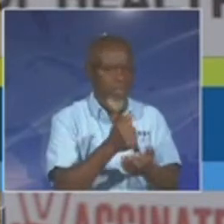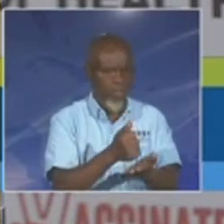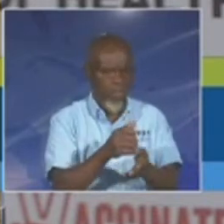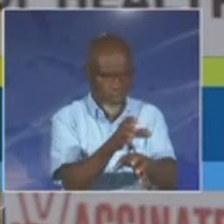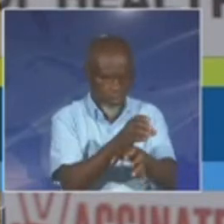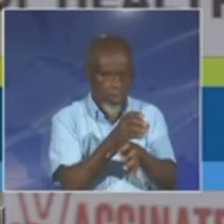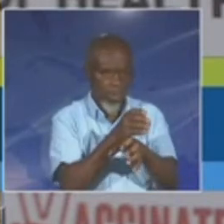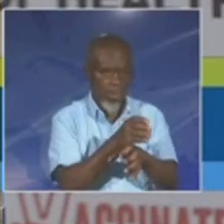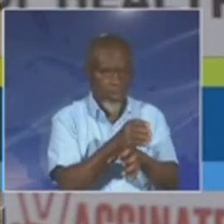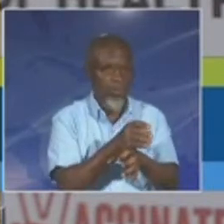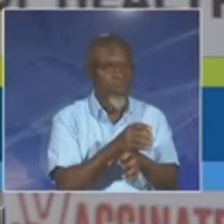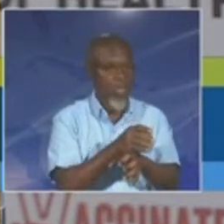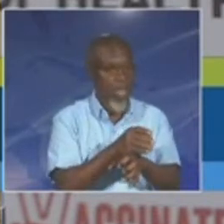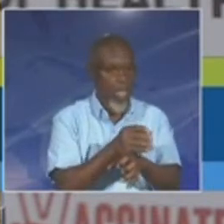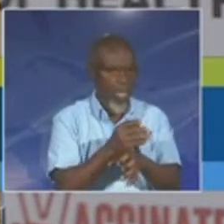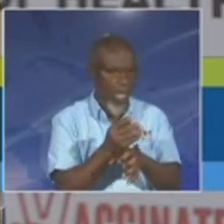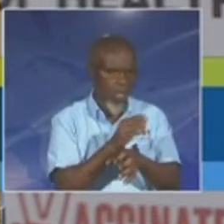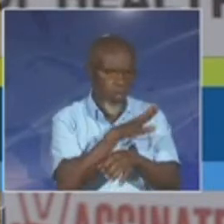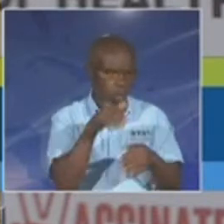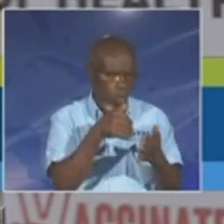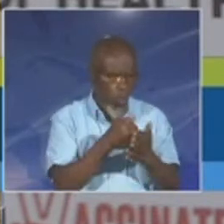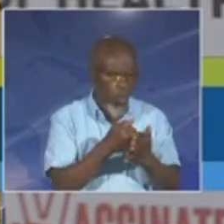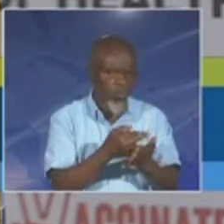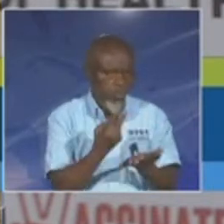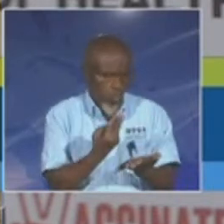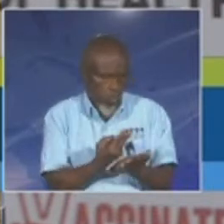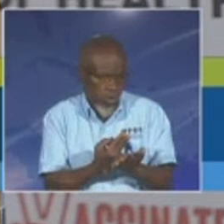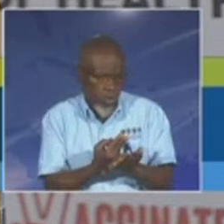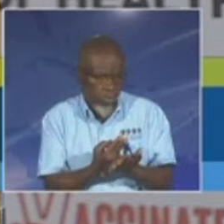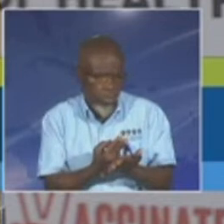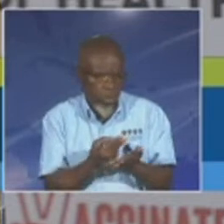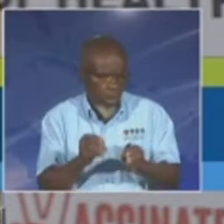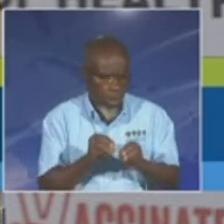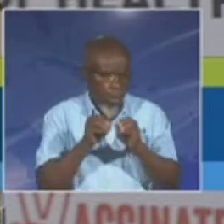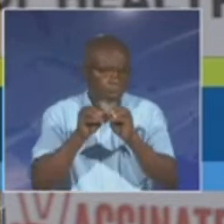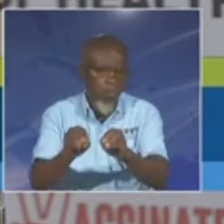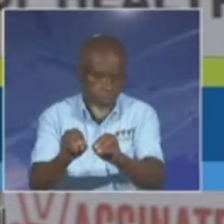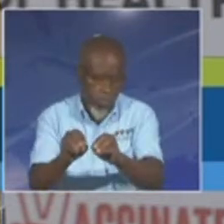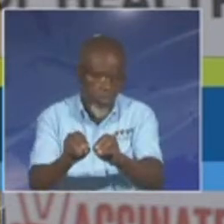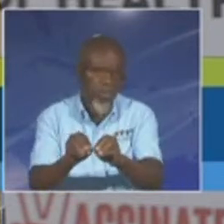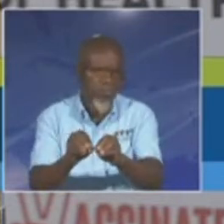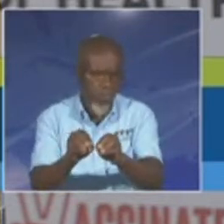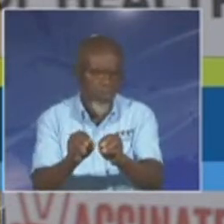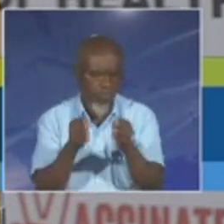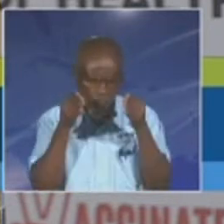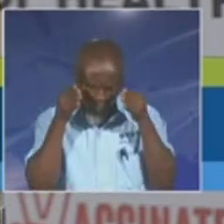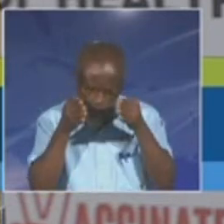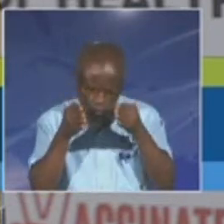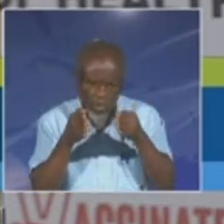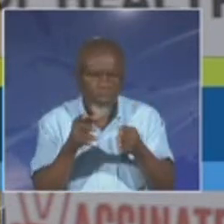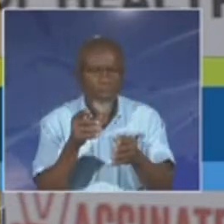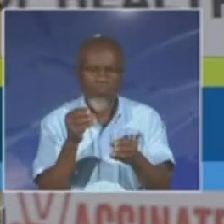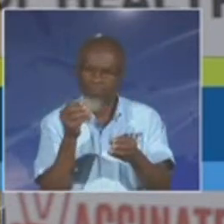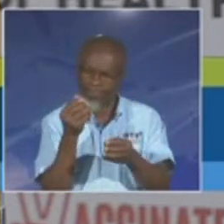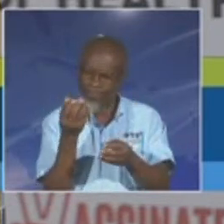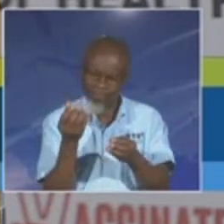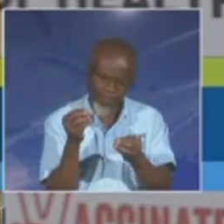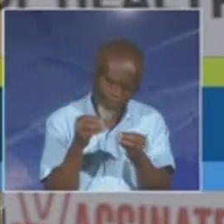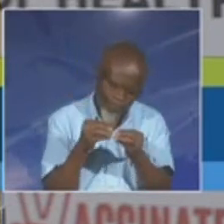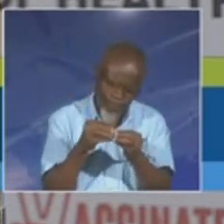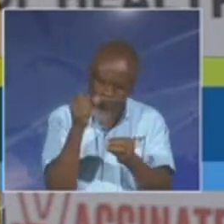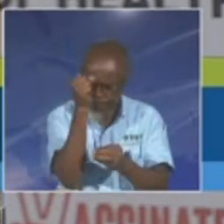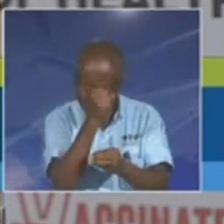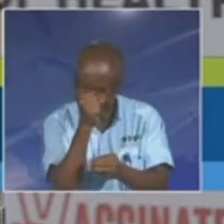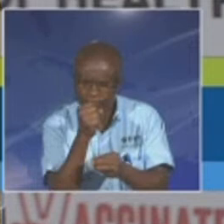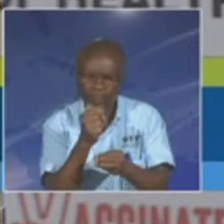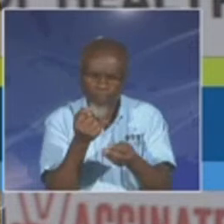towards focusing the resources on those who need them most with the data that we have. So I think that adds a little bit to what the CMO has already